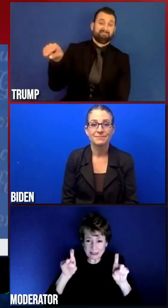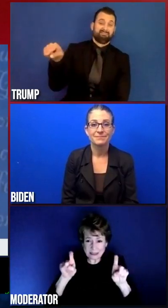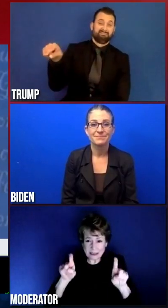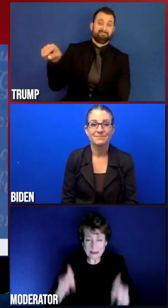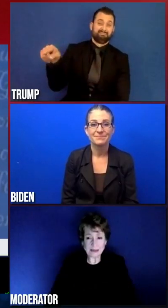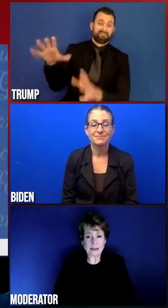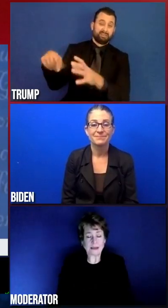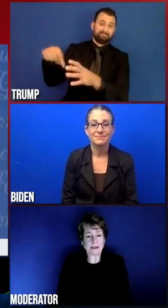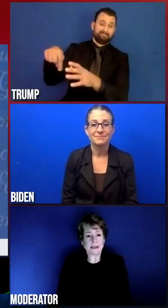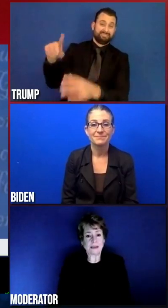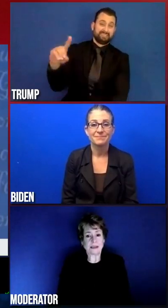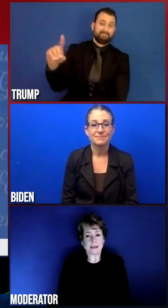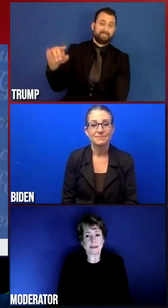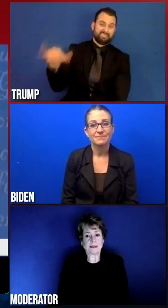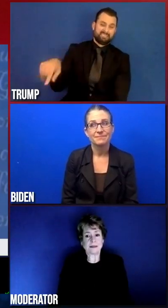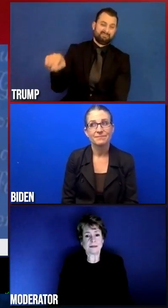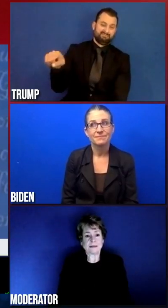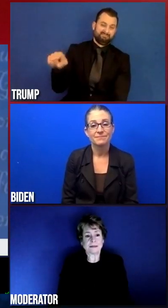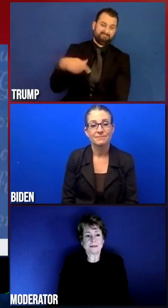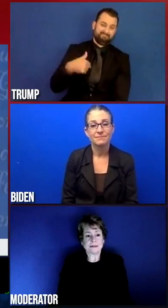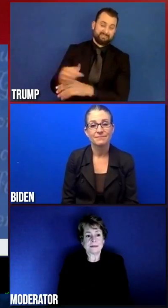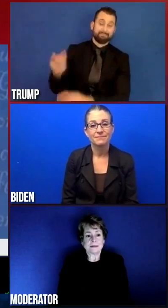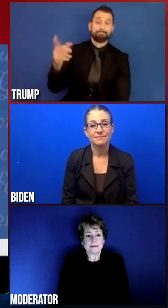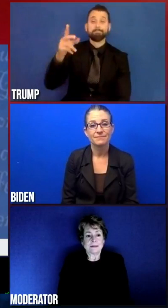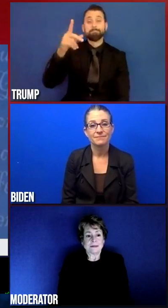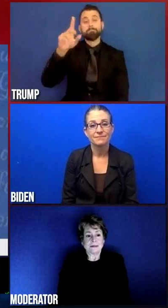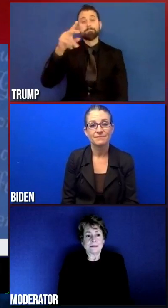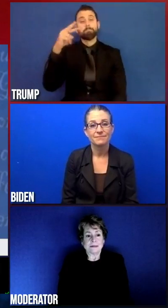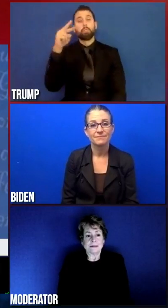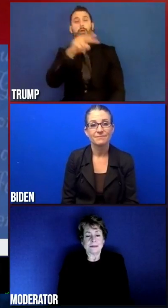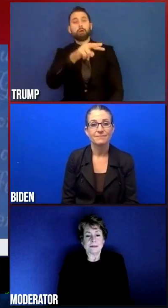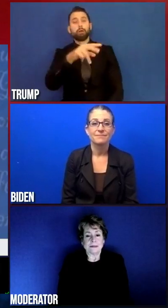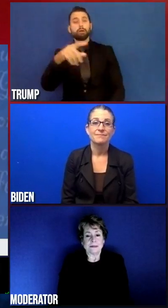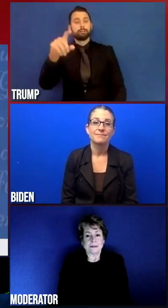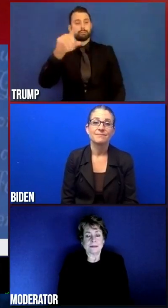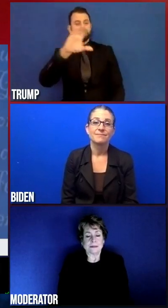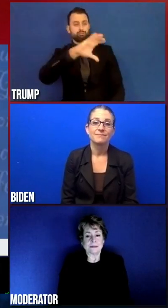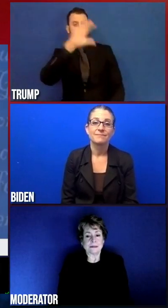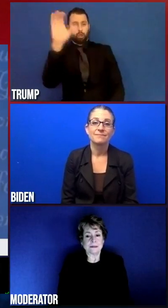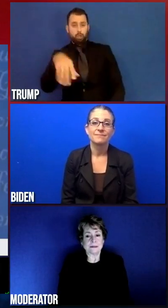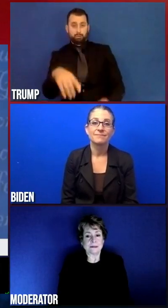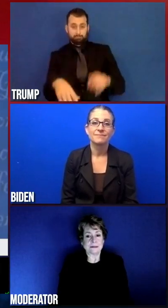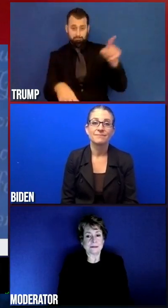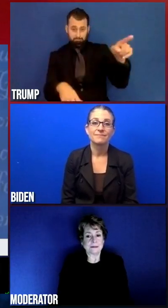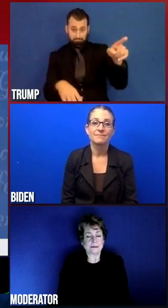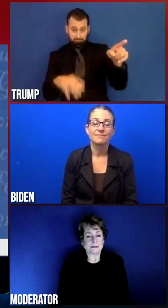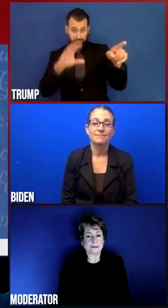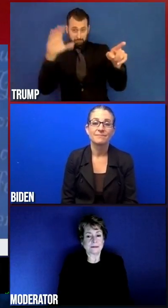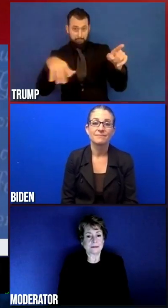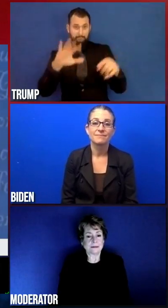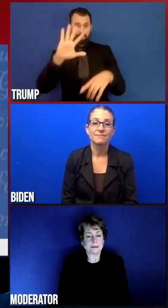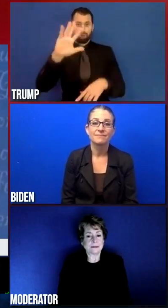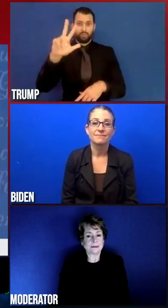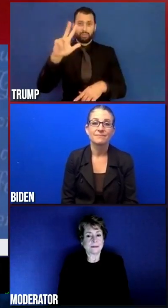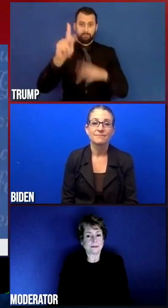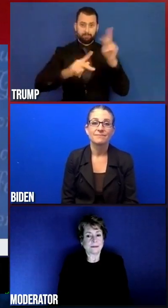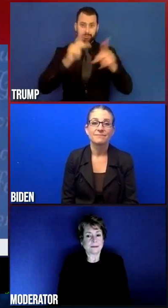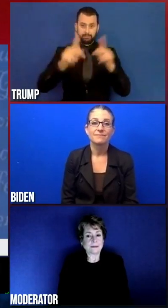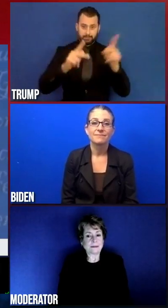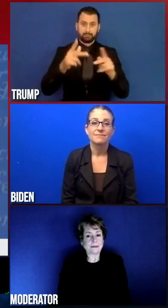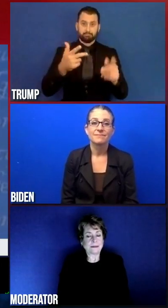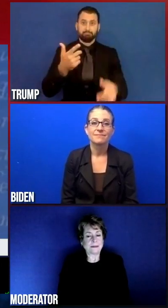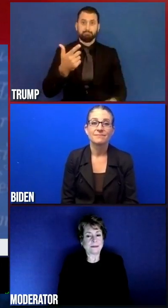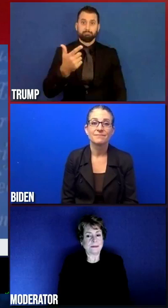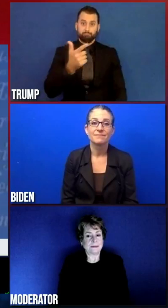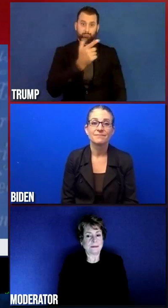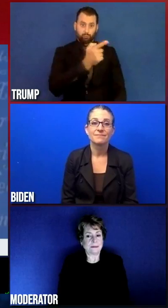on in Chicago, where 53 people were shot and 8 died shot. If you look at New York, where it's going up like